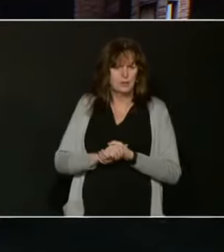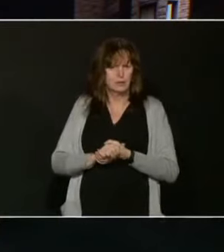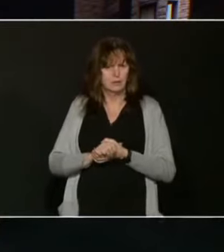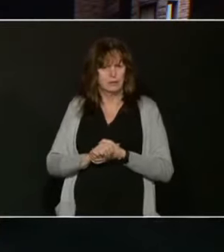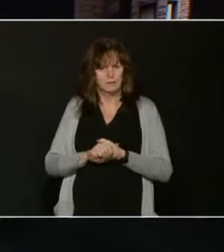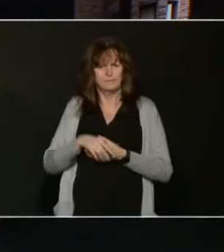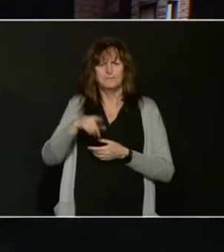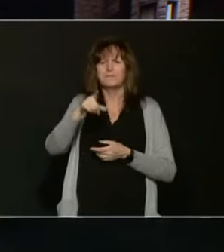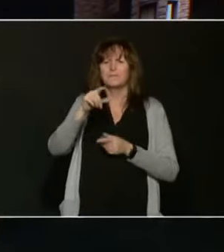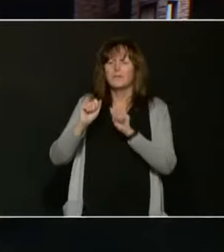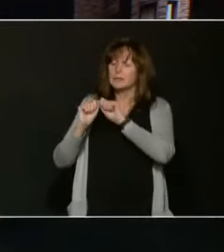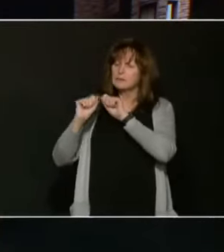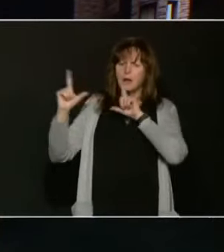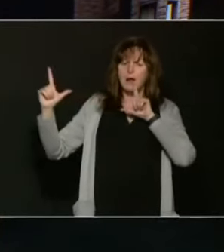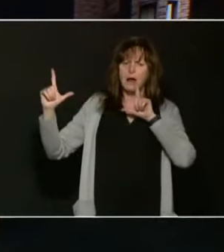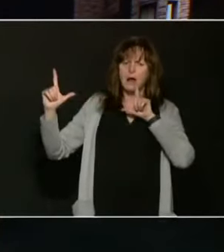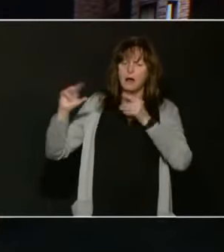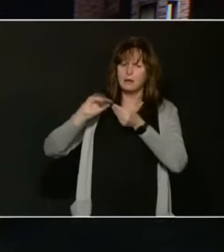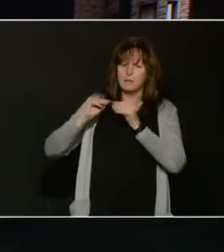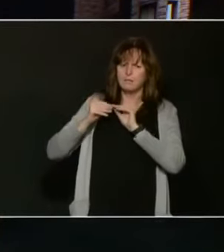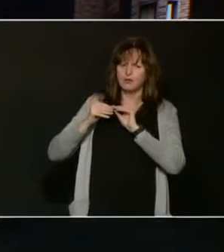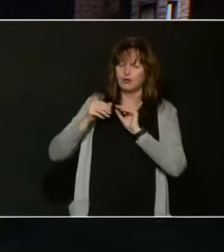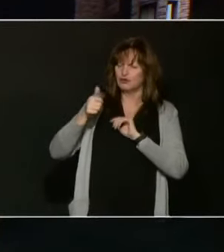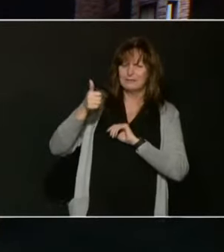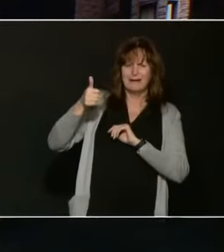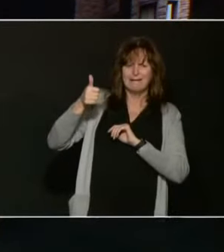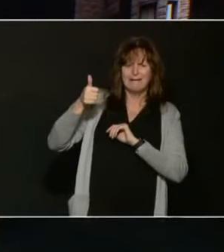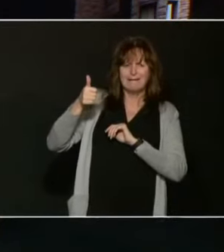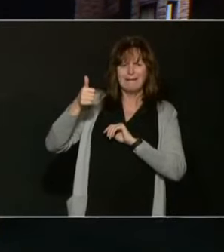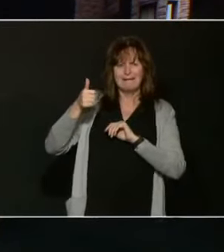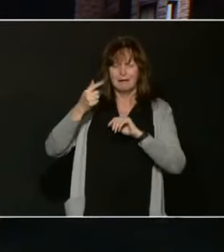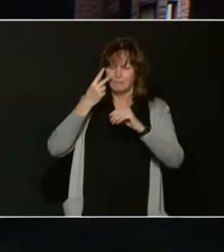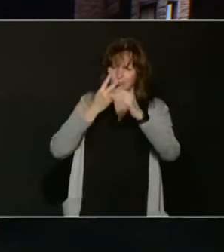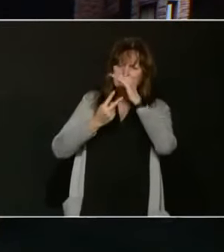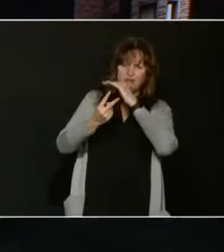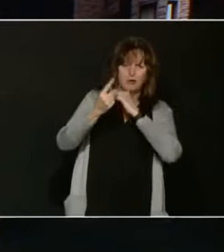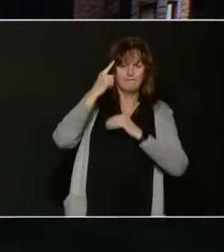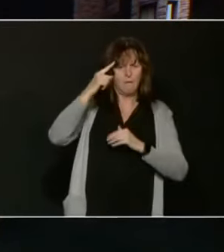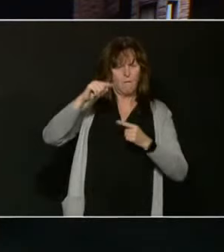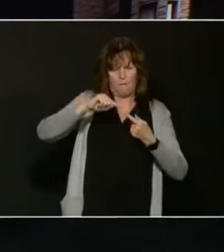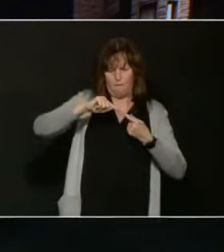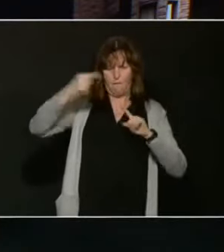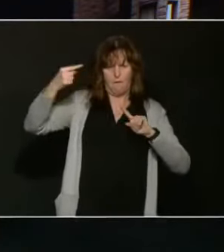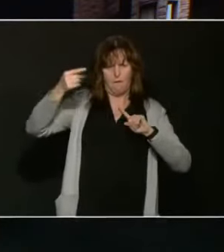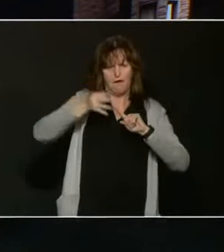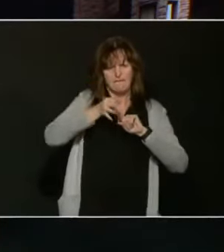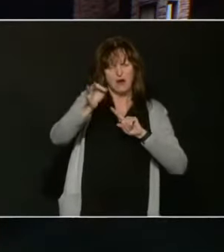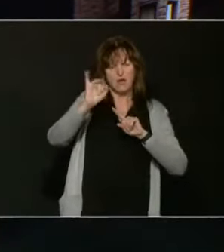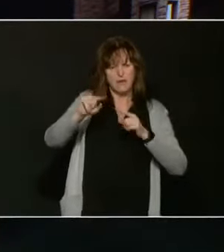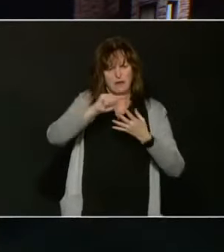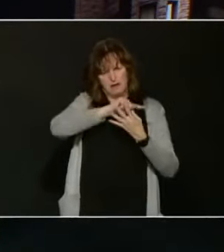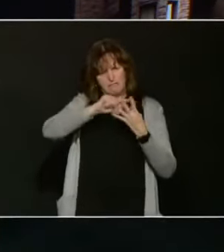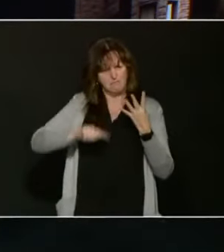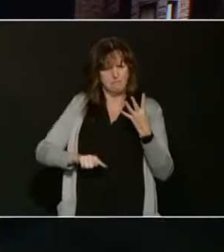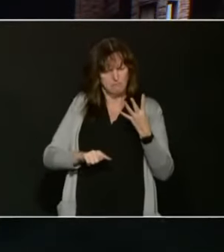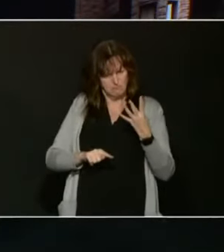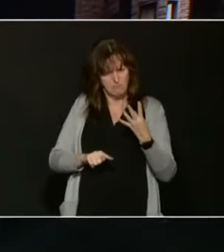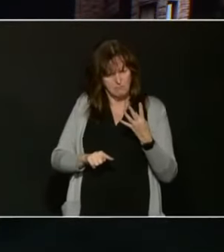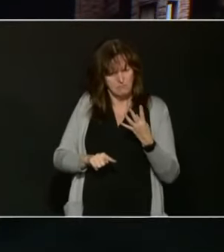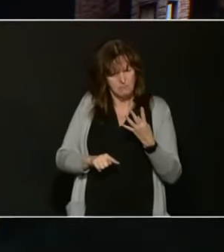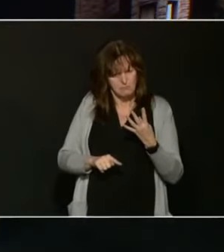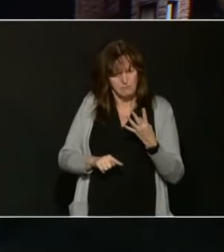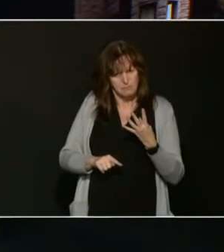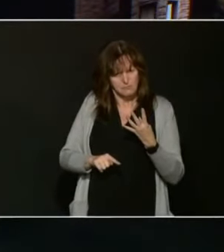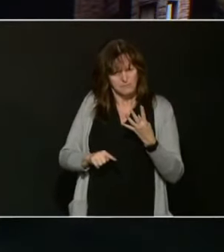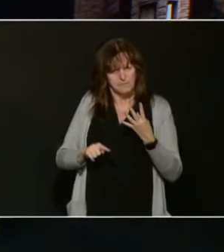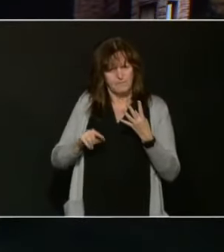at the projections for variants, looking at where cases have recently exploded, like Thunder Bay, I'm wondering